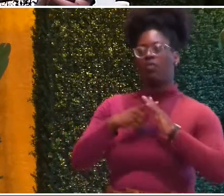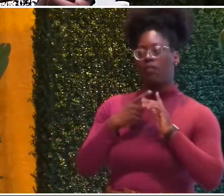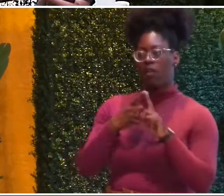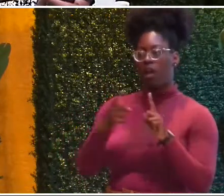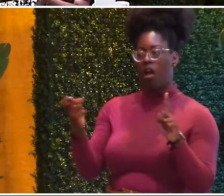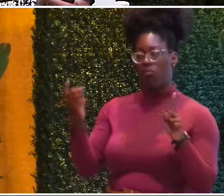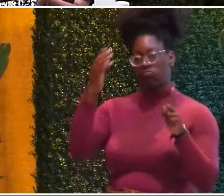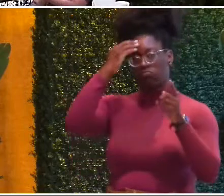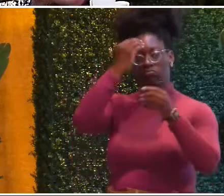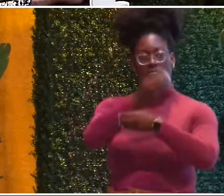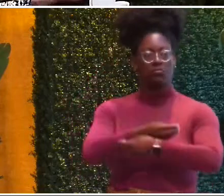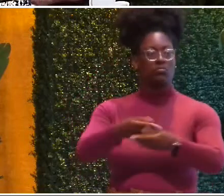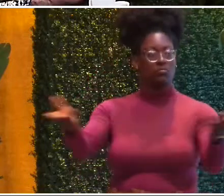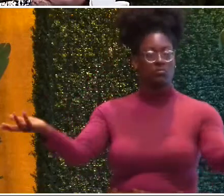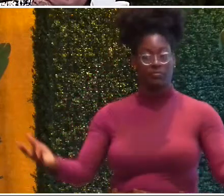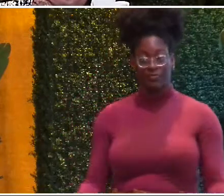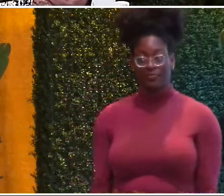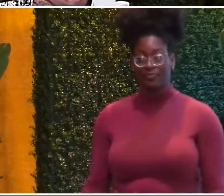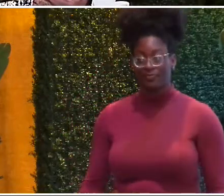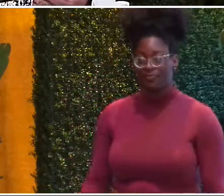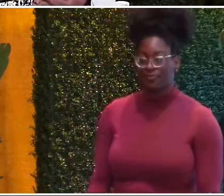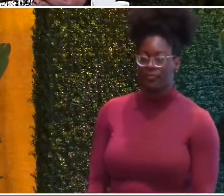Yeah, I love that.